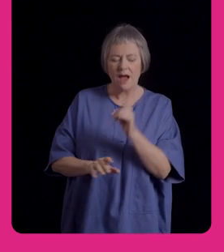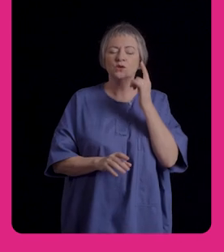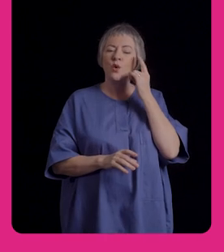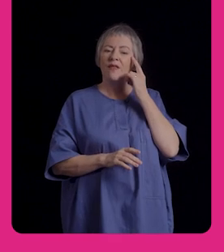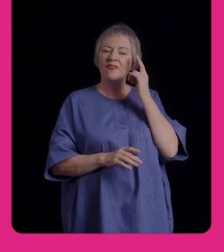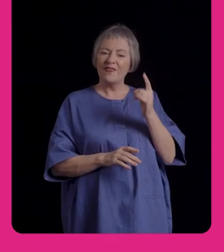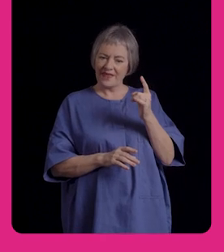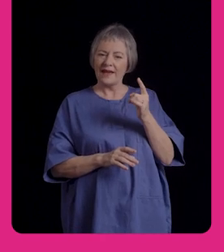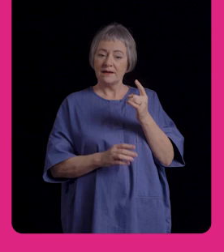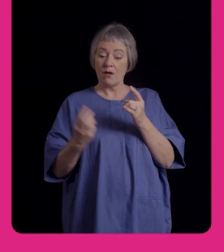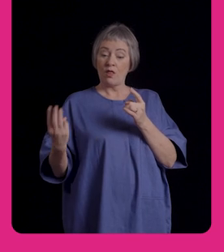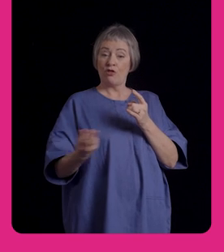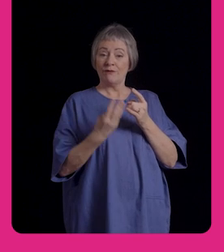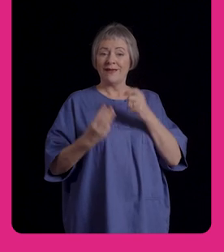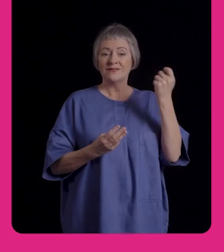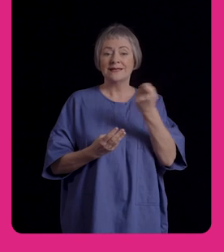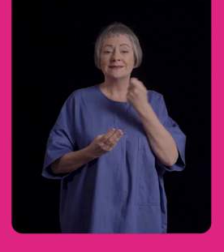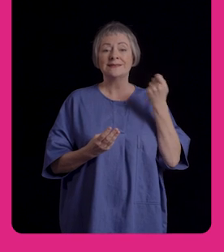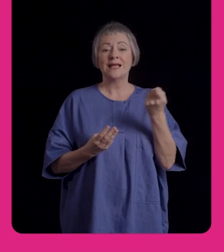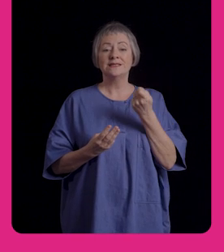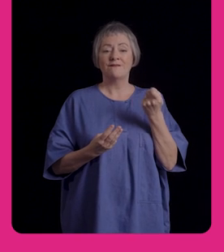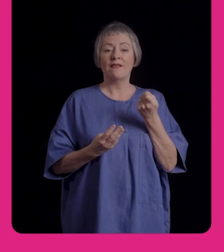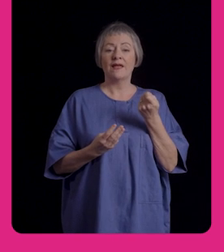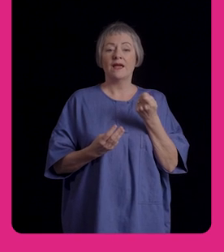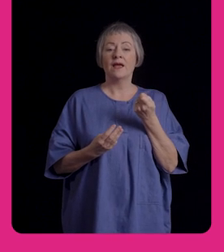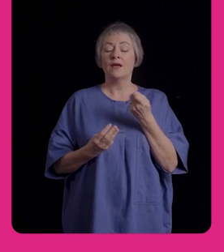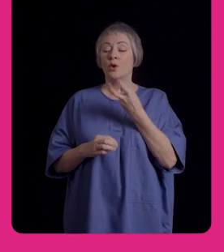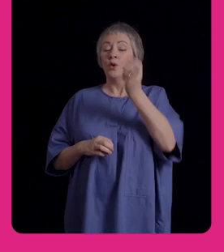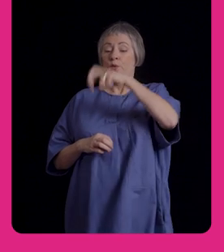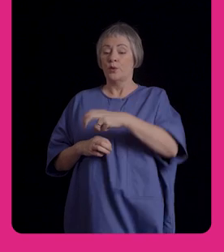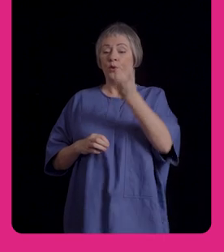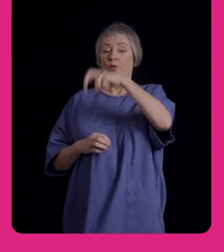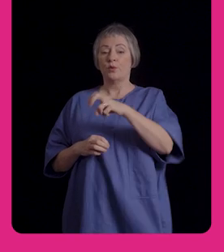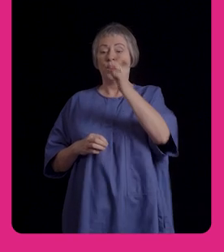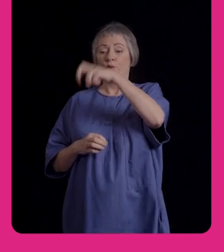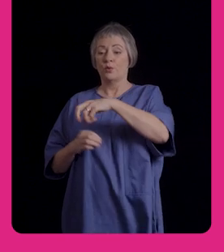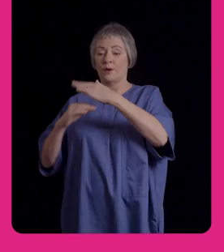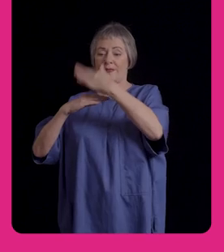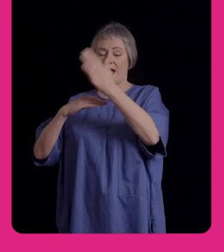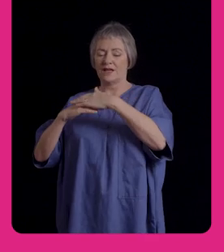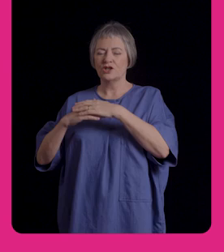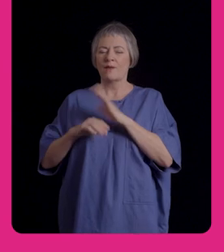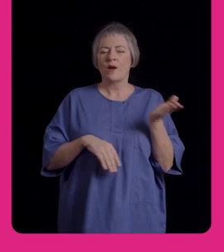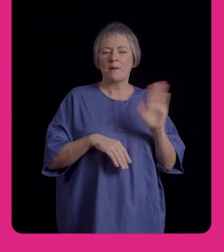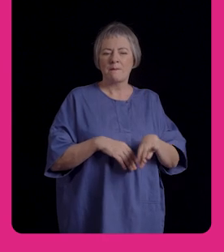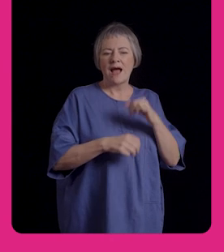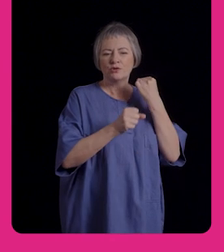So I think that you three have successfully made your way down. I think we'll come back to George in a little bit.